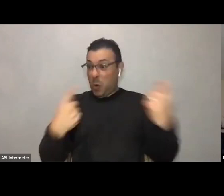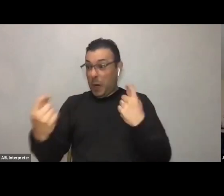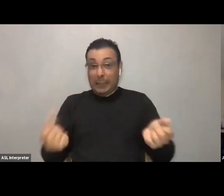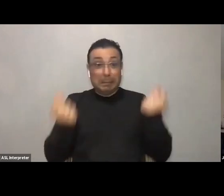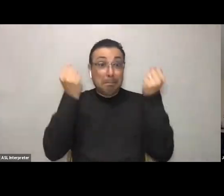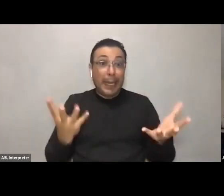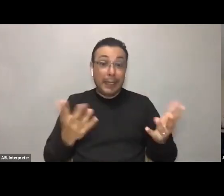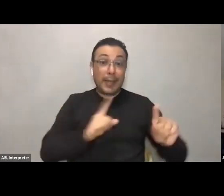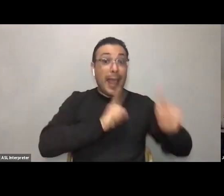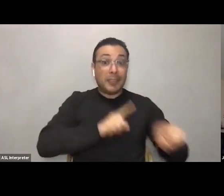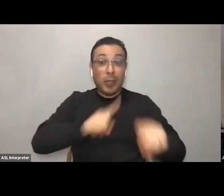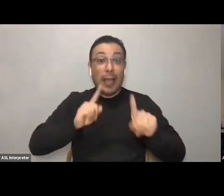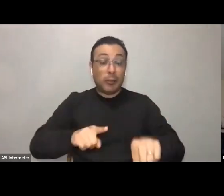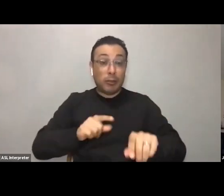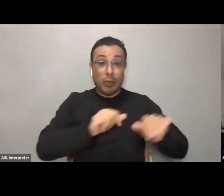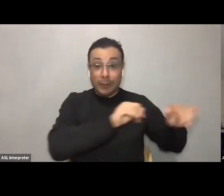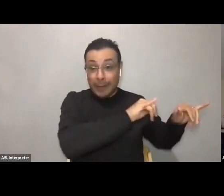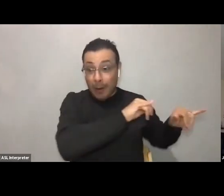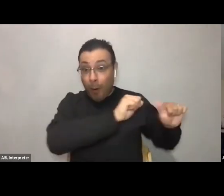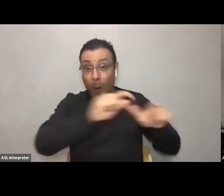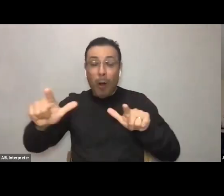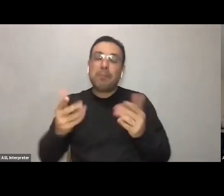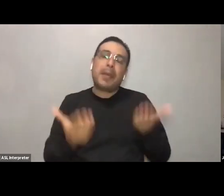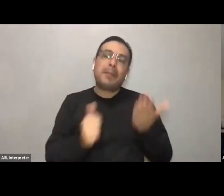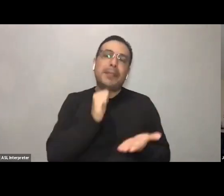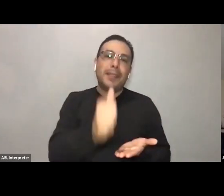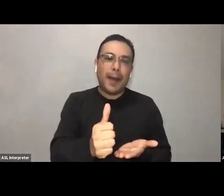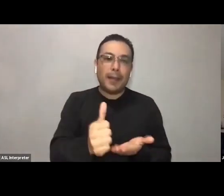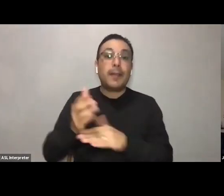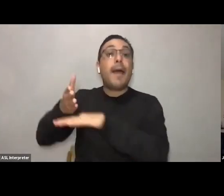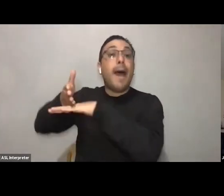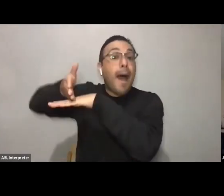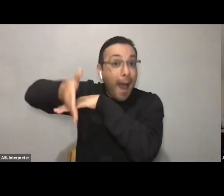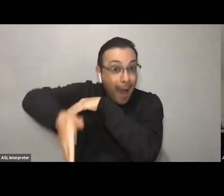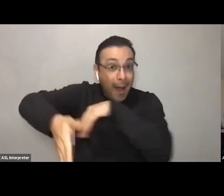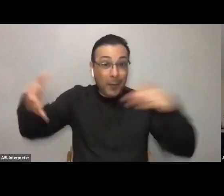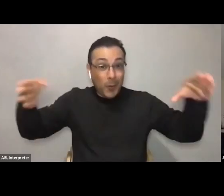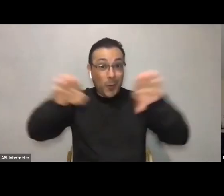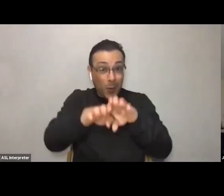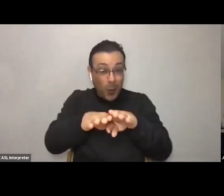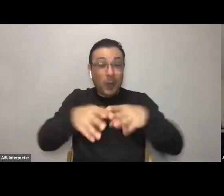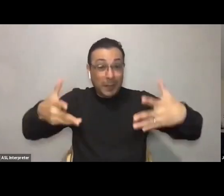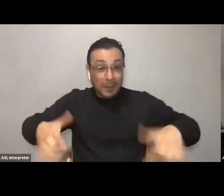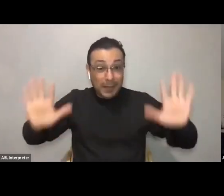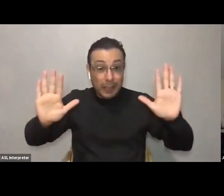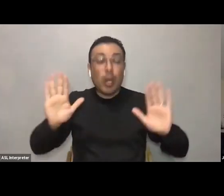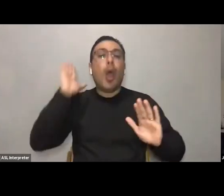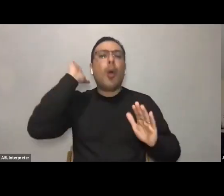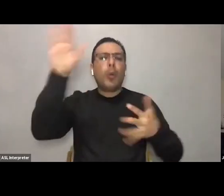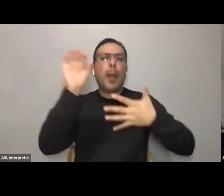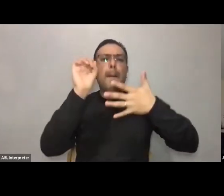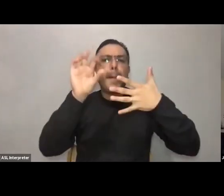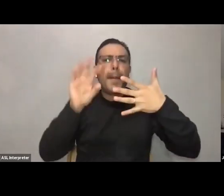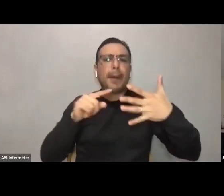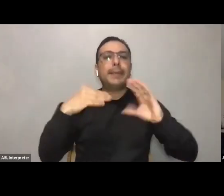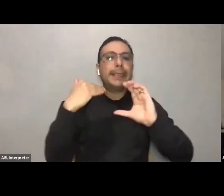you to follow up with unanswered questions or ideas after the event using all of the contact information that you will be receiving and